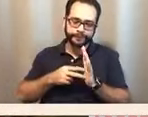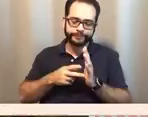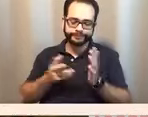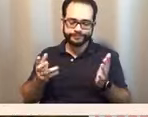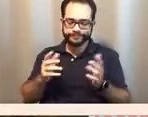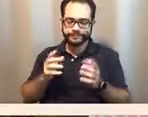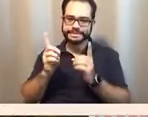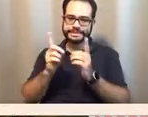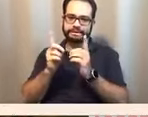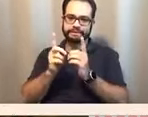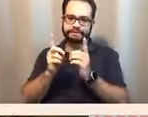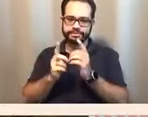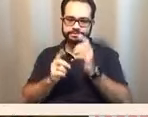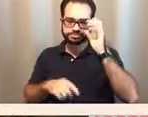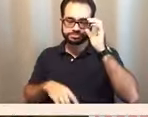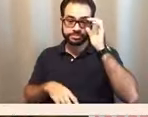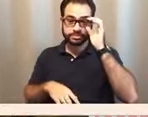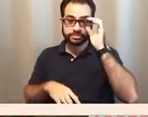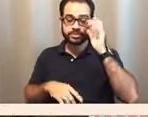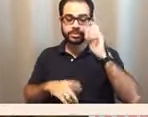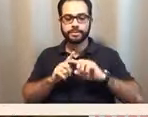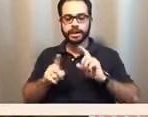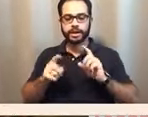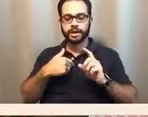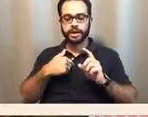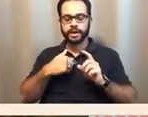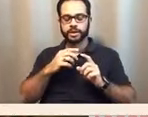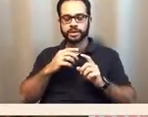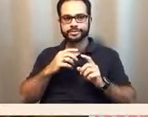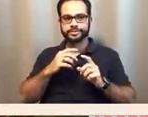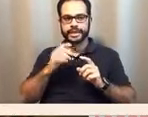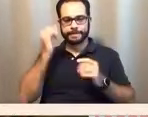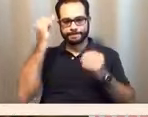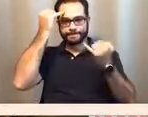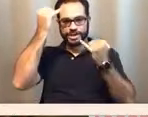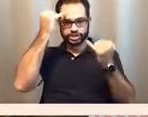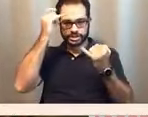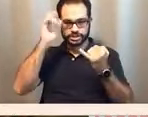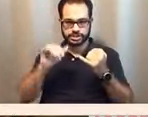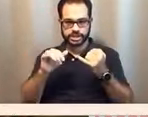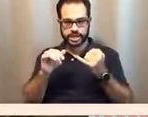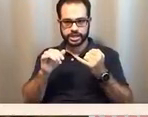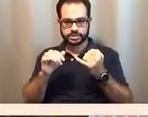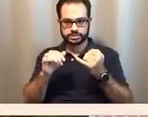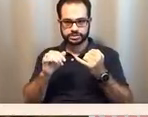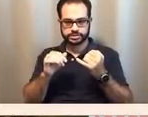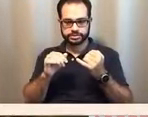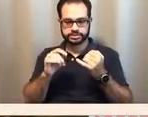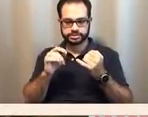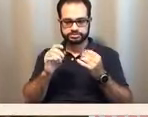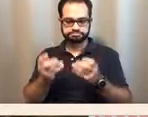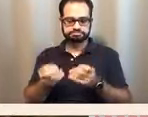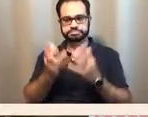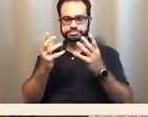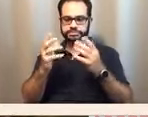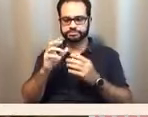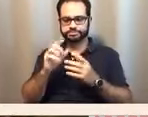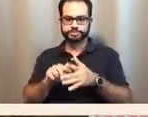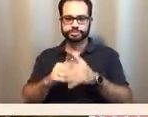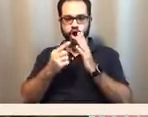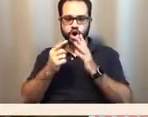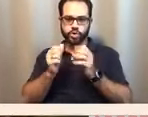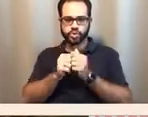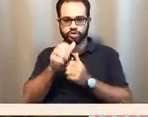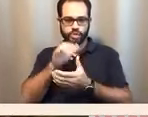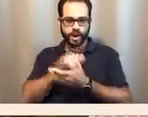the thing was that I never imagined imagination. That gives the marriage that sparkle. Do things that your wife would never